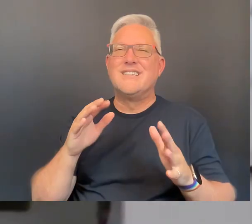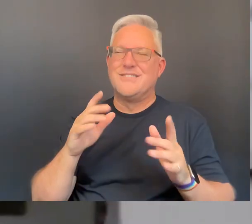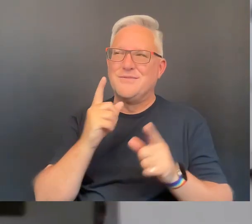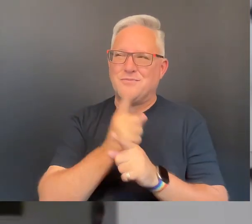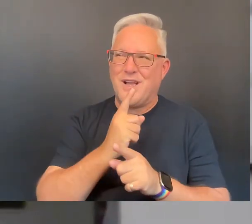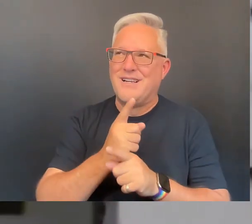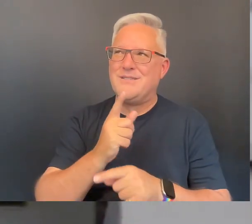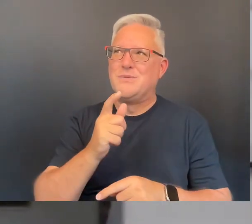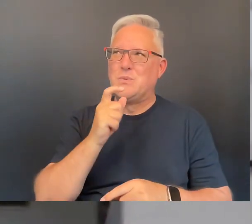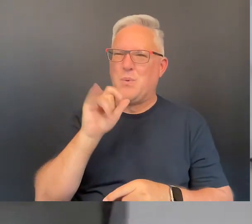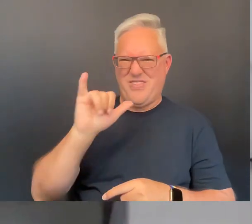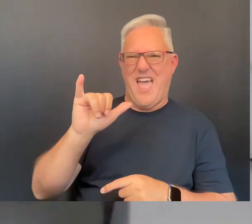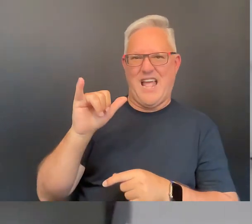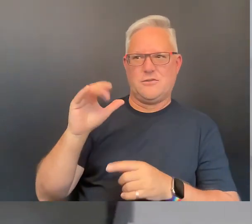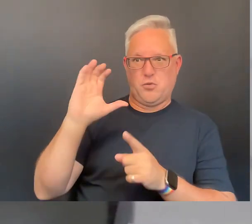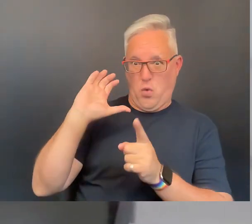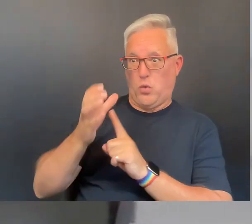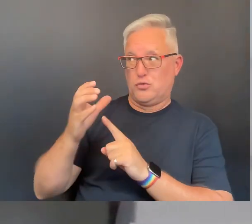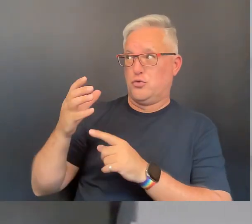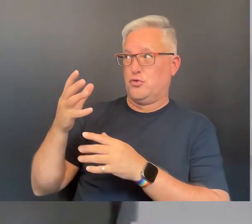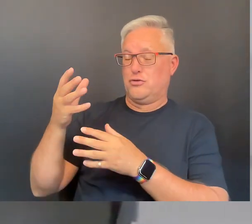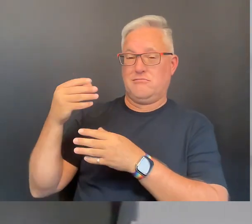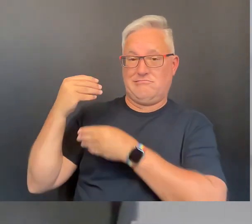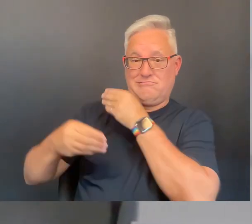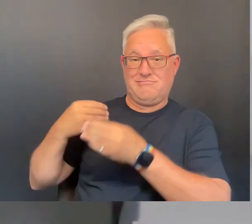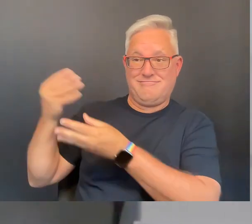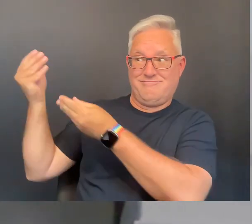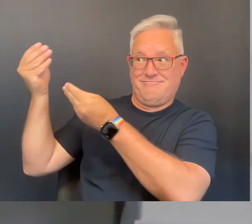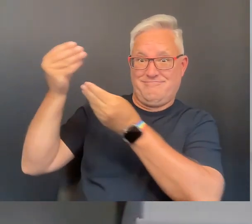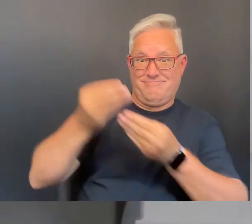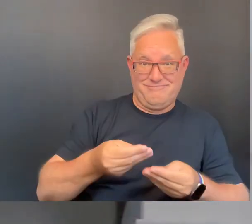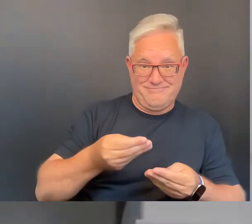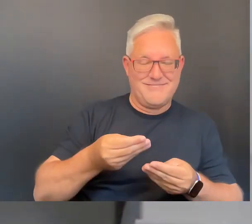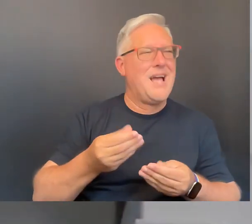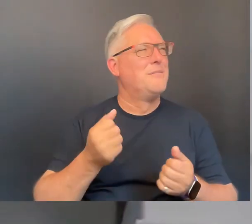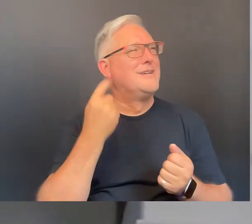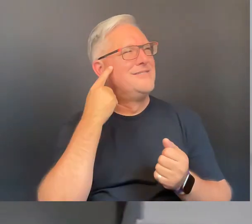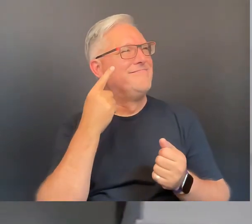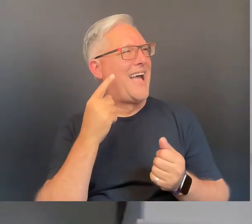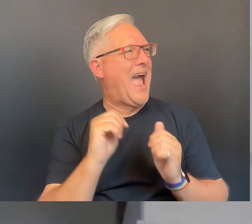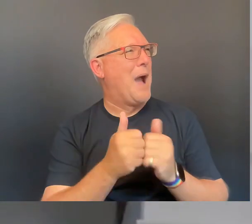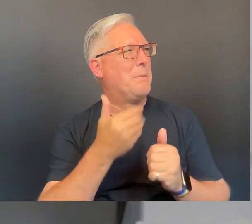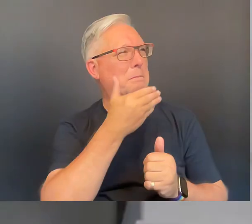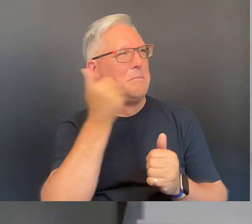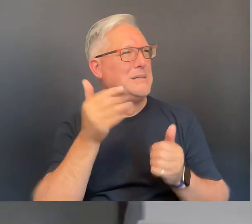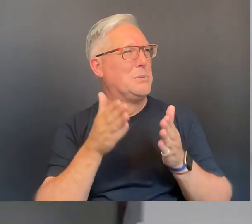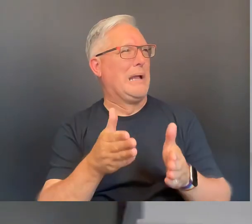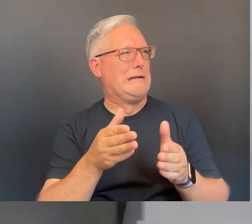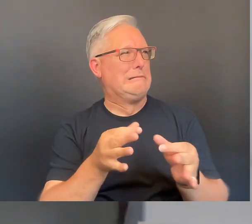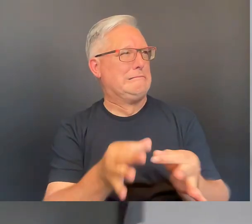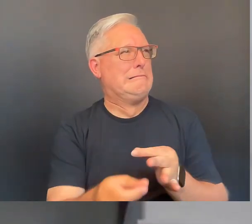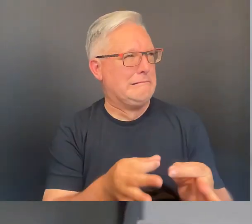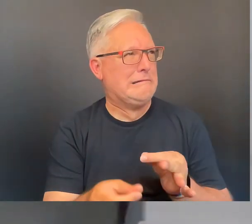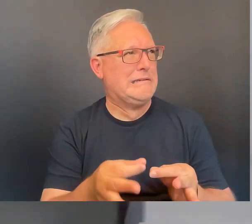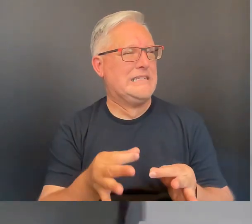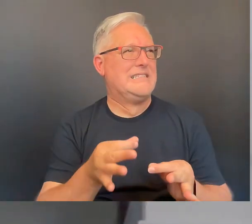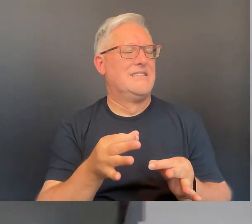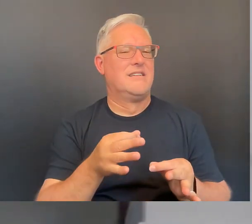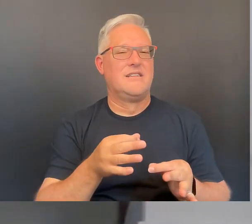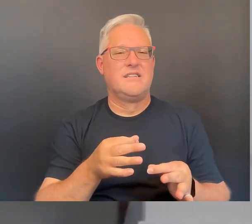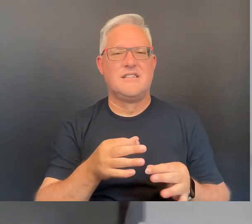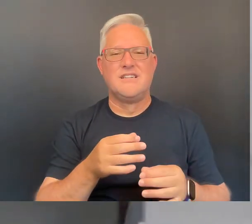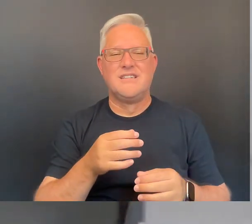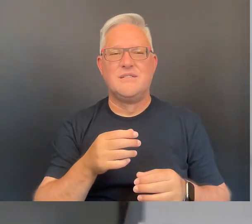en- enculturated people. Um, I'm trying to think of the best ways to say all this, but I